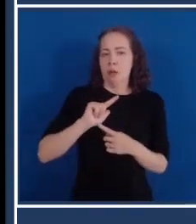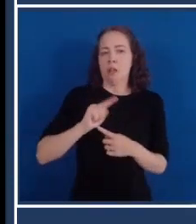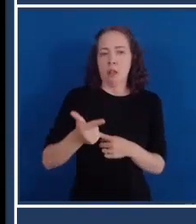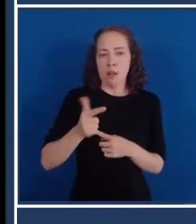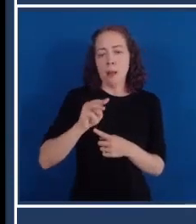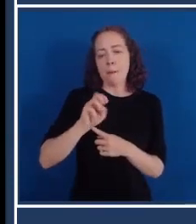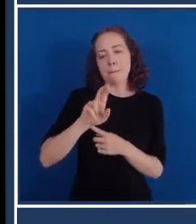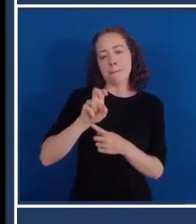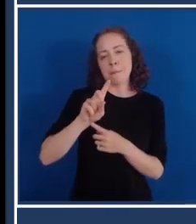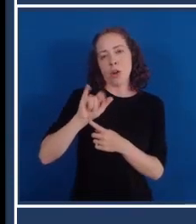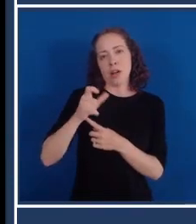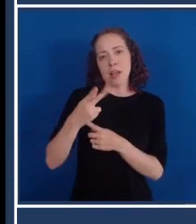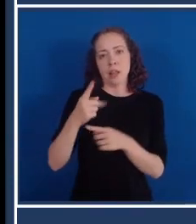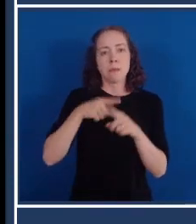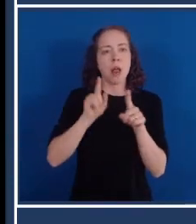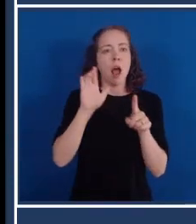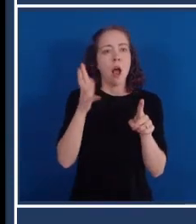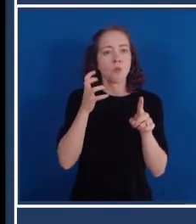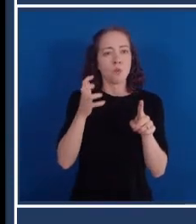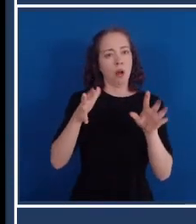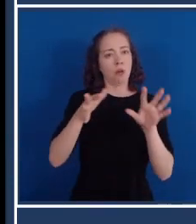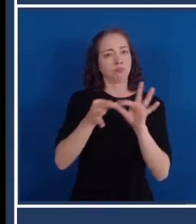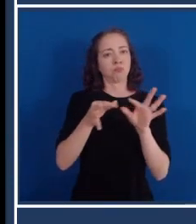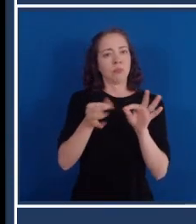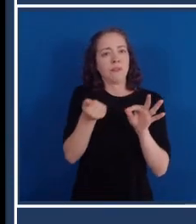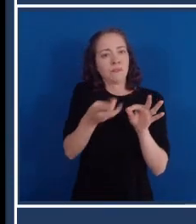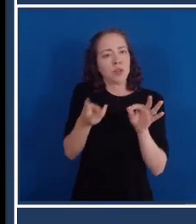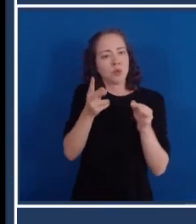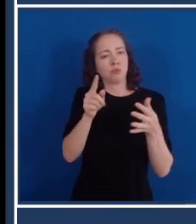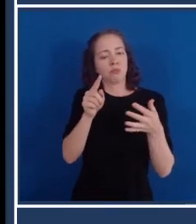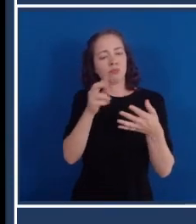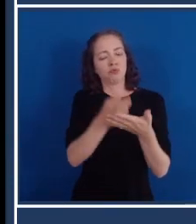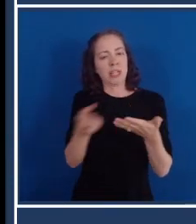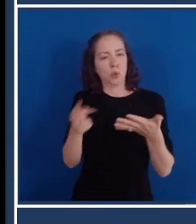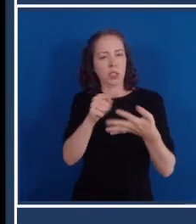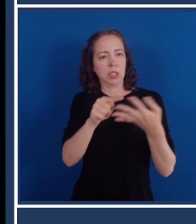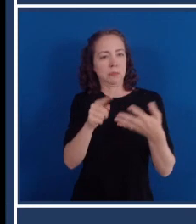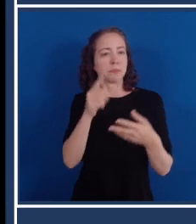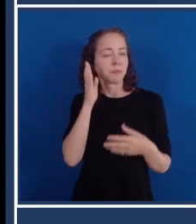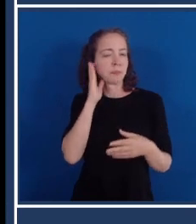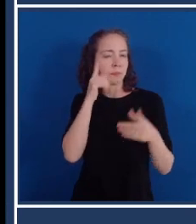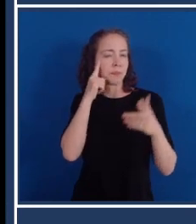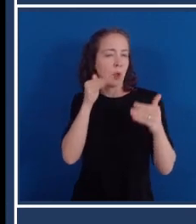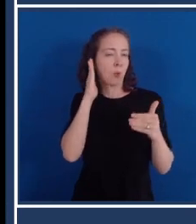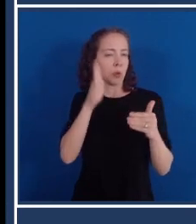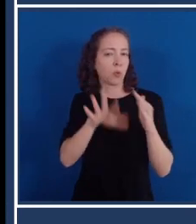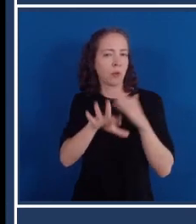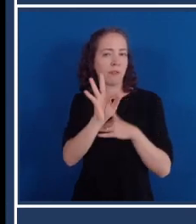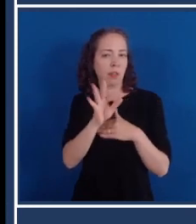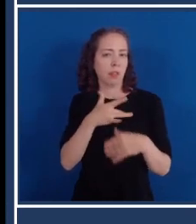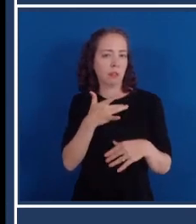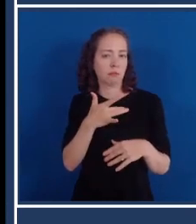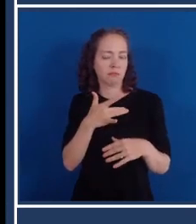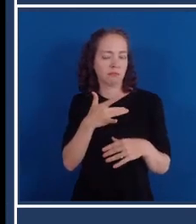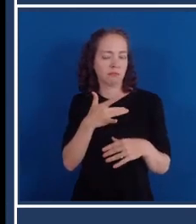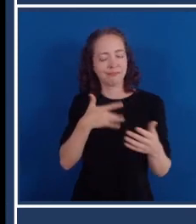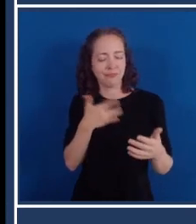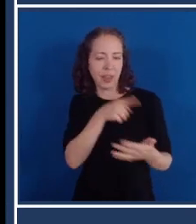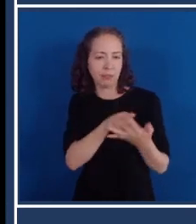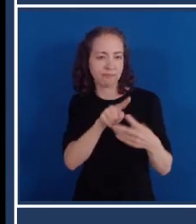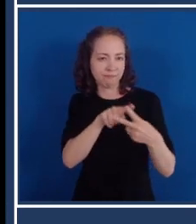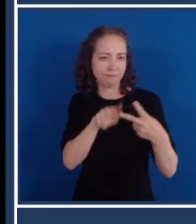of resources that I hope you'll find helpful. First, I've included a link to our Responsible